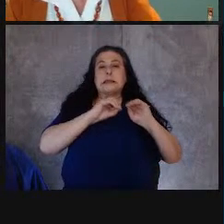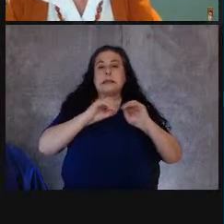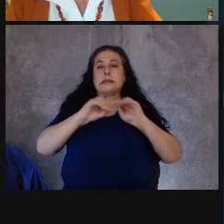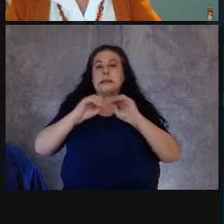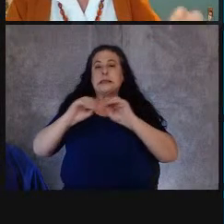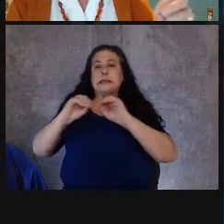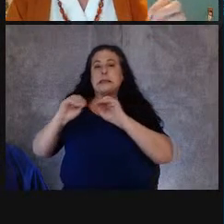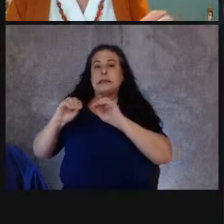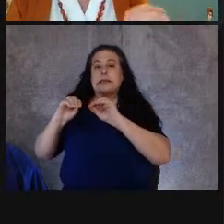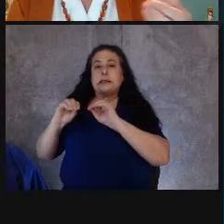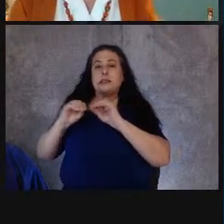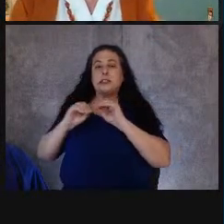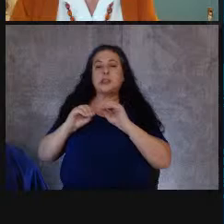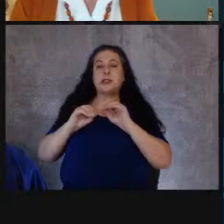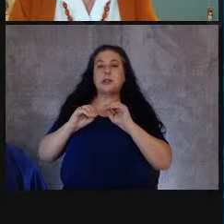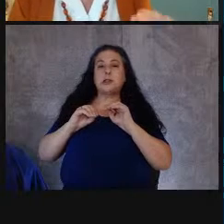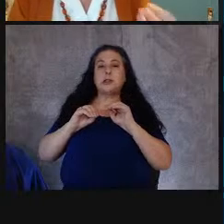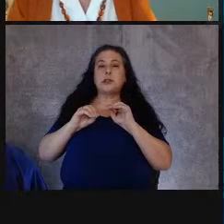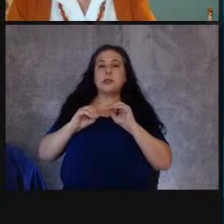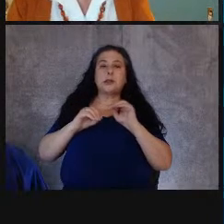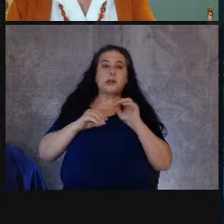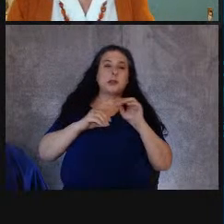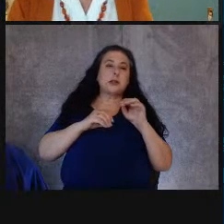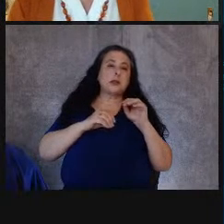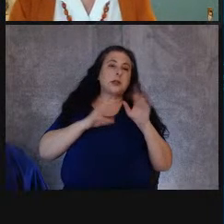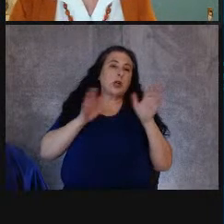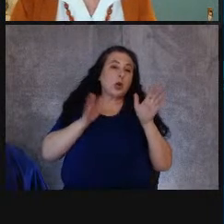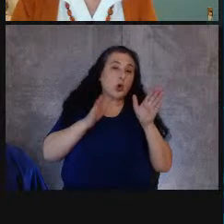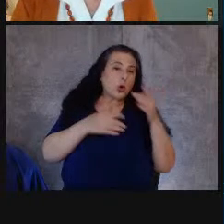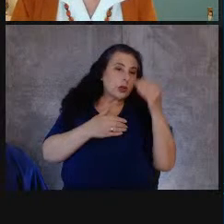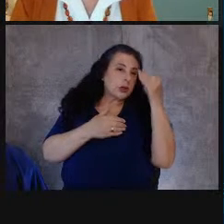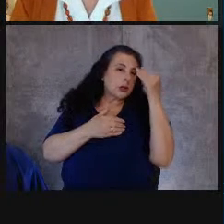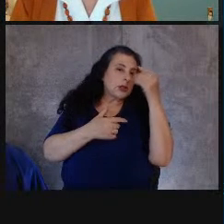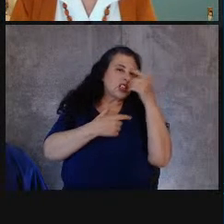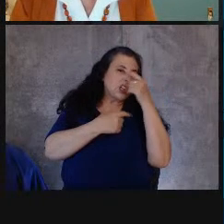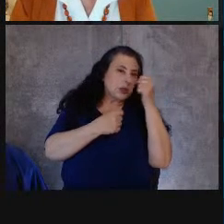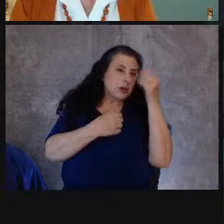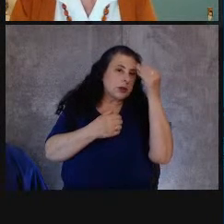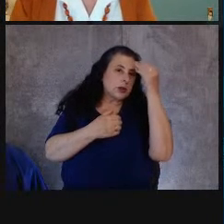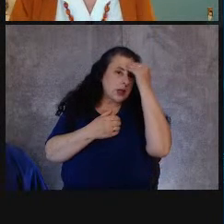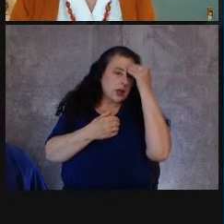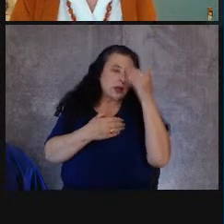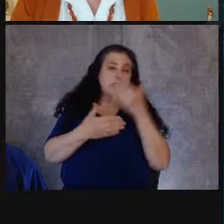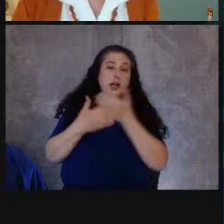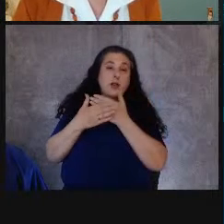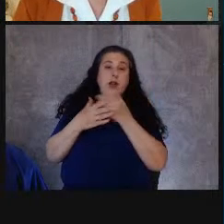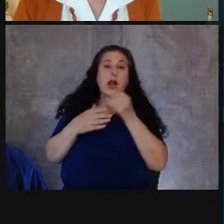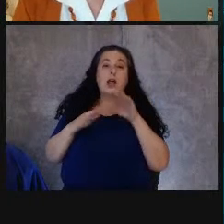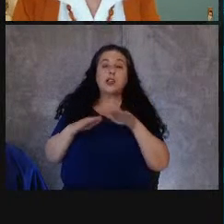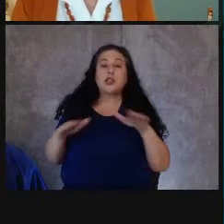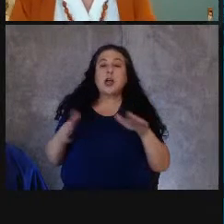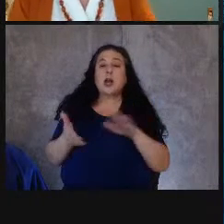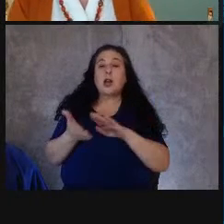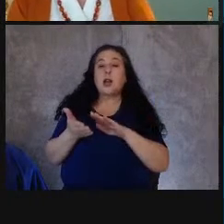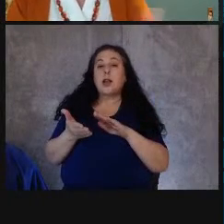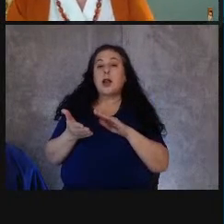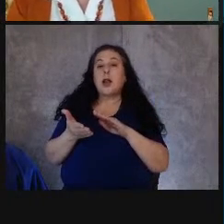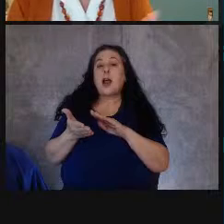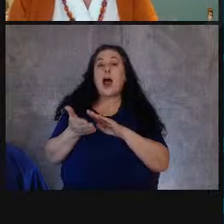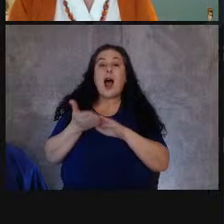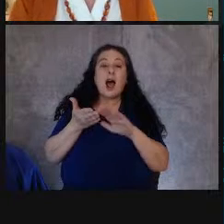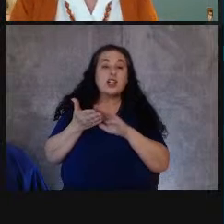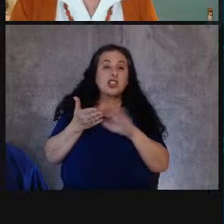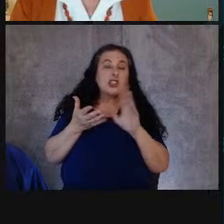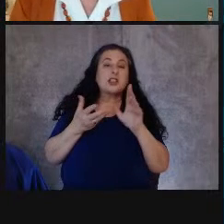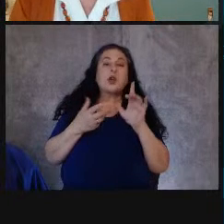extend this kind of interest and knowledge in infant and child hygiene, because movies themselves were exciting, right? Who didn't want to go